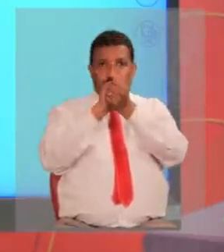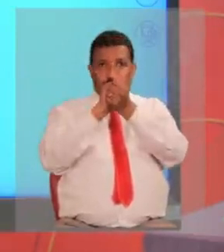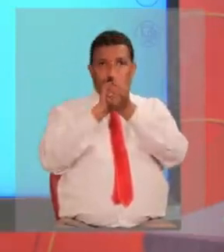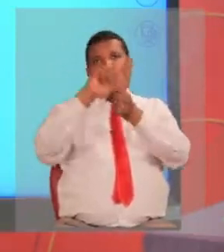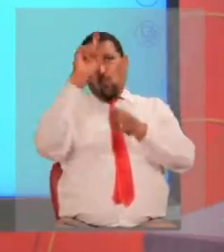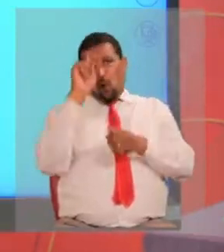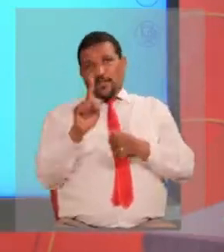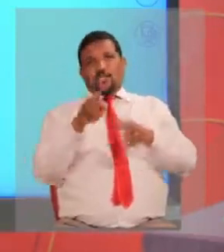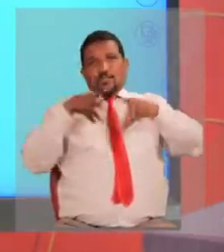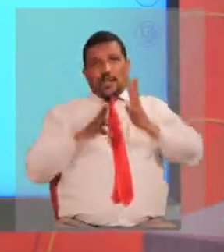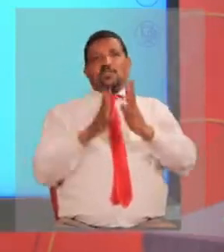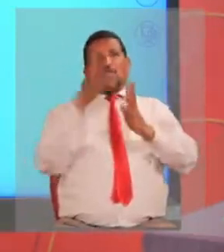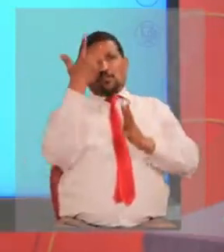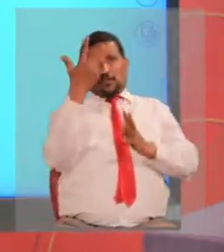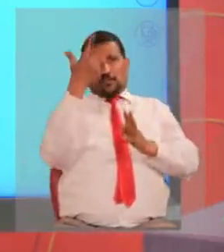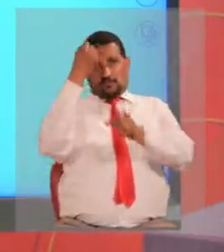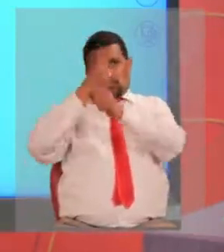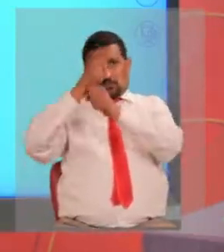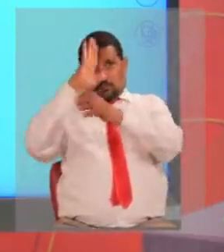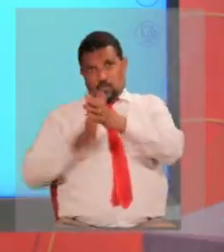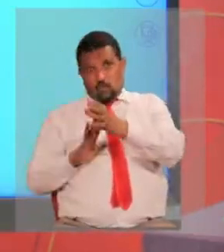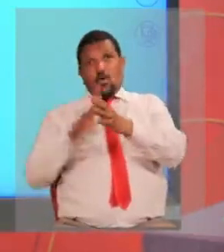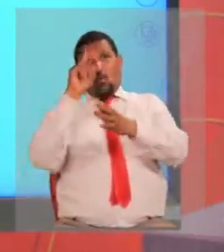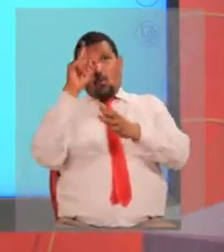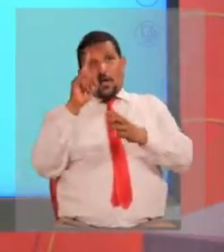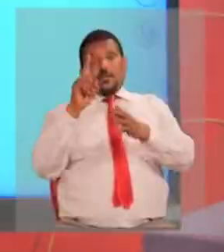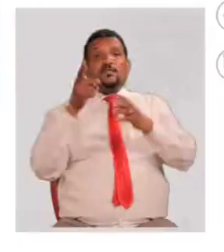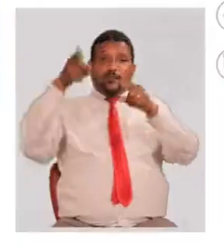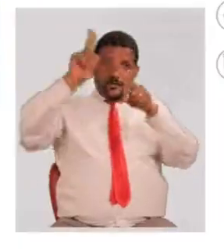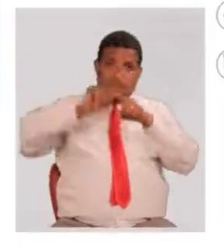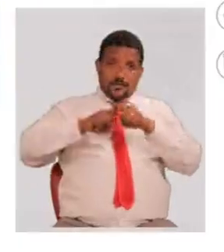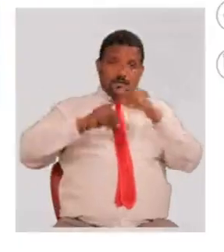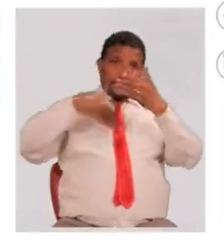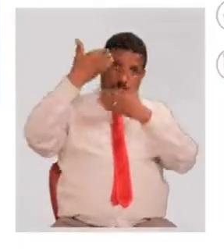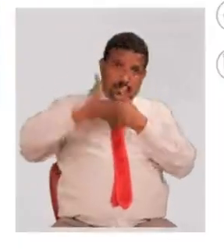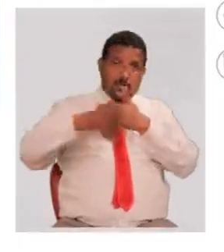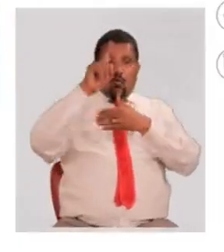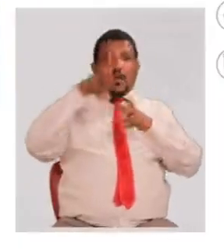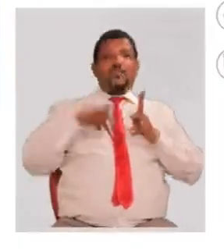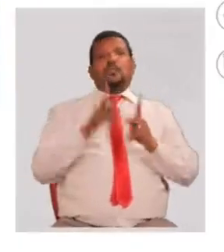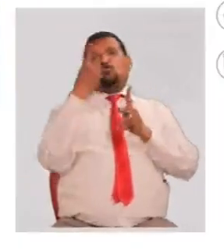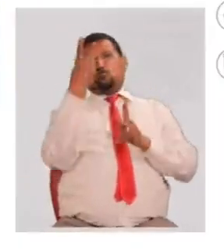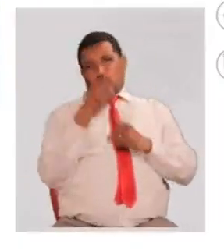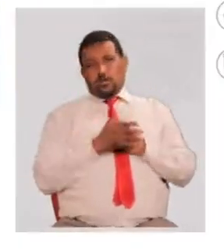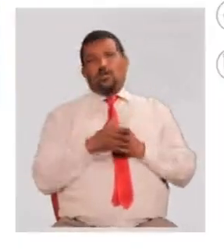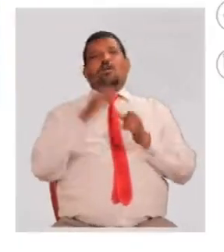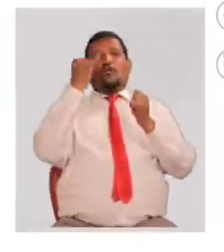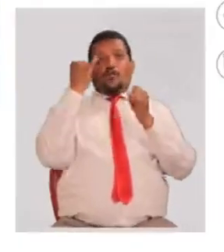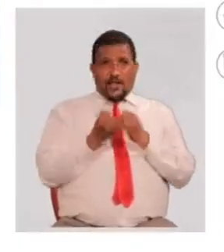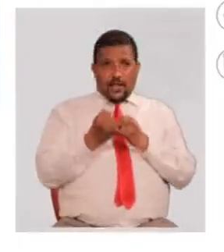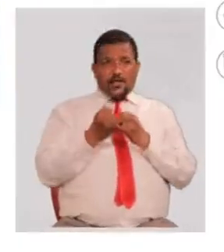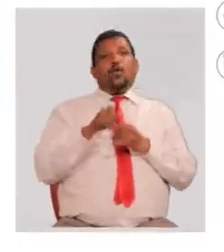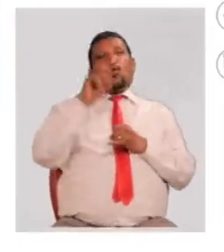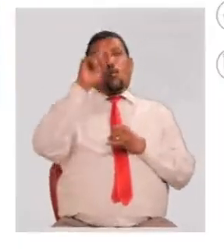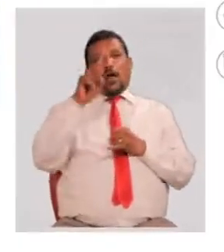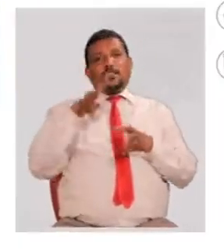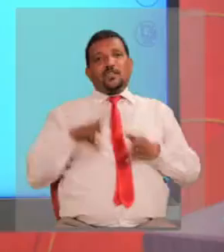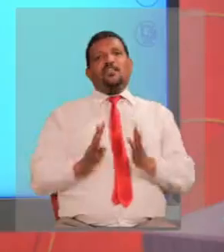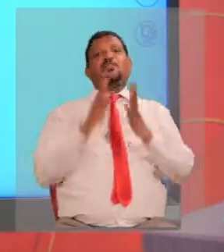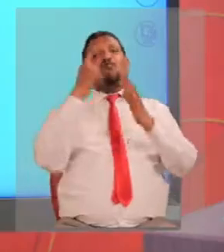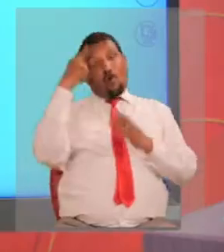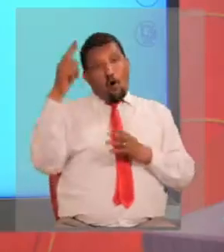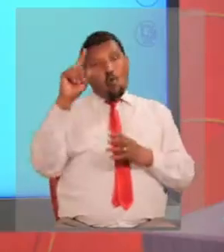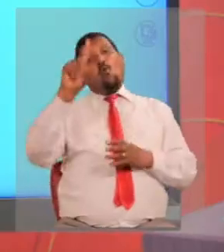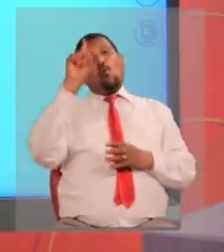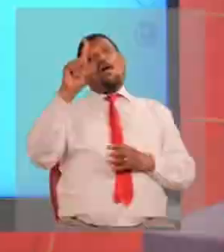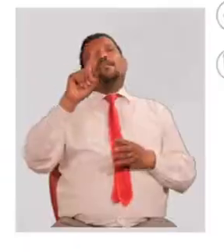1 tractor for 3 labor, then 1 tractor for 2 labor, and finally 1 tractor